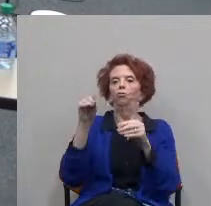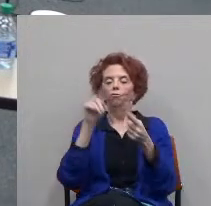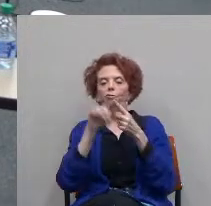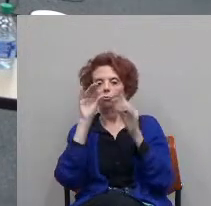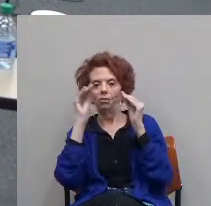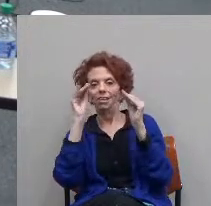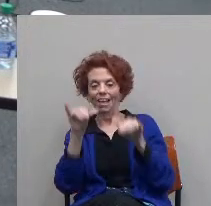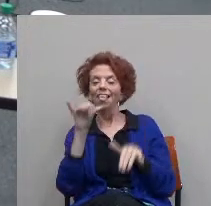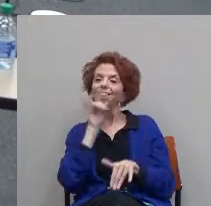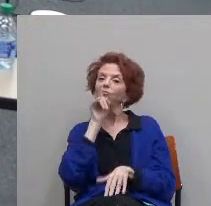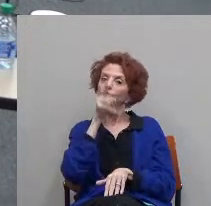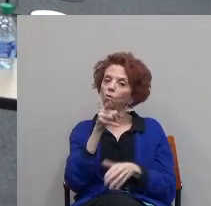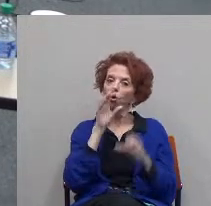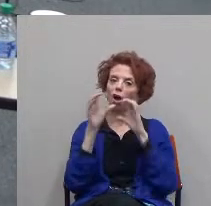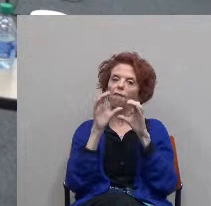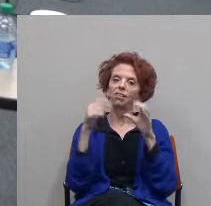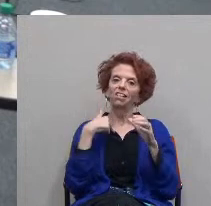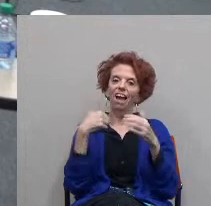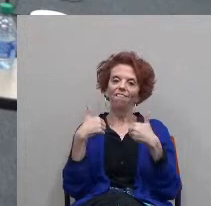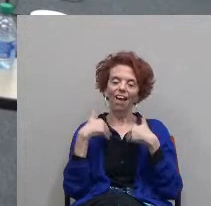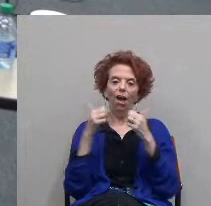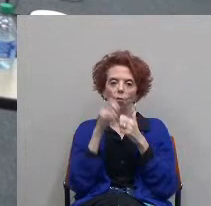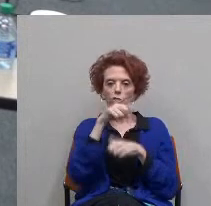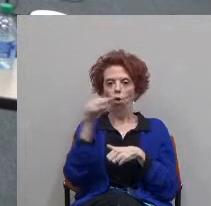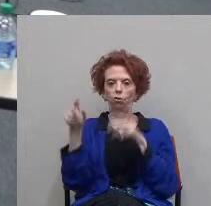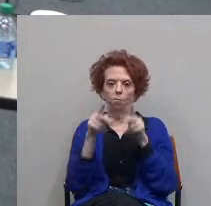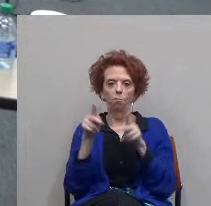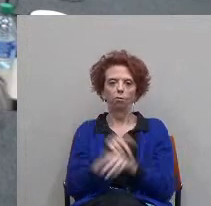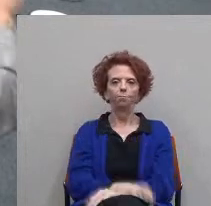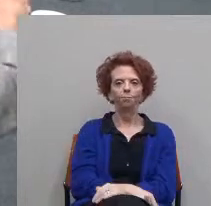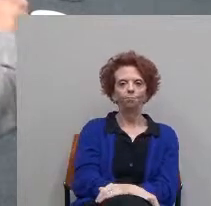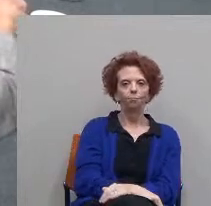content. And those are real conversations I've had with people.